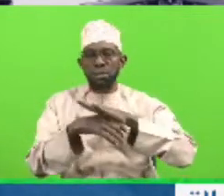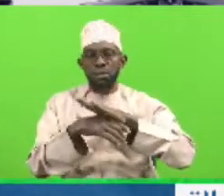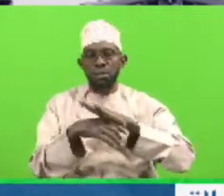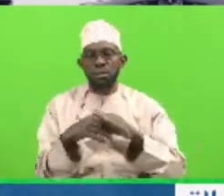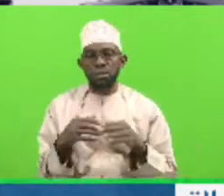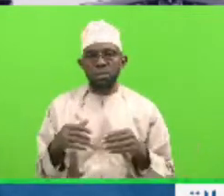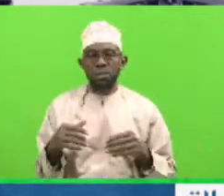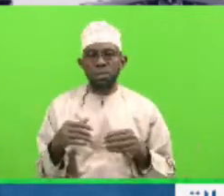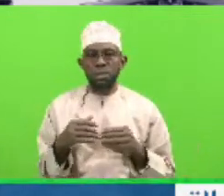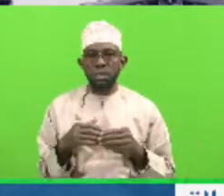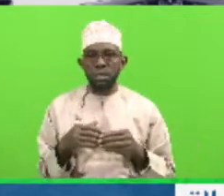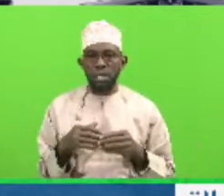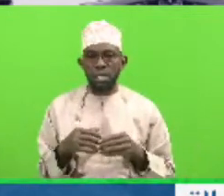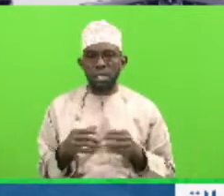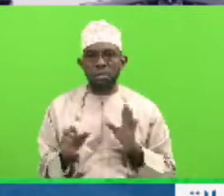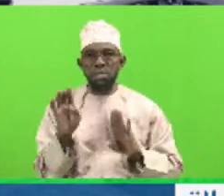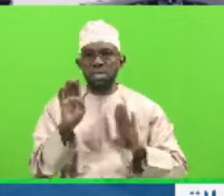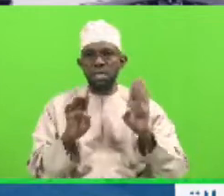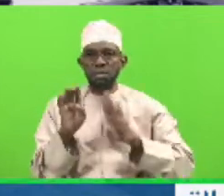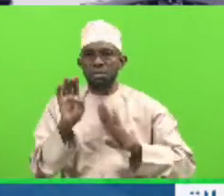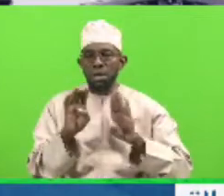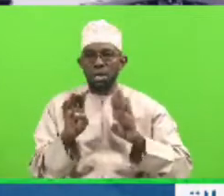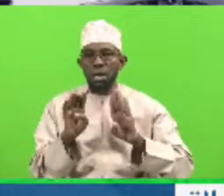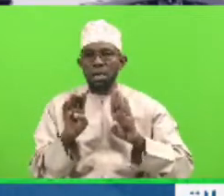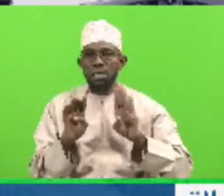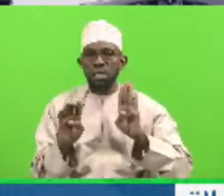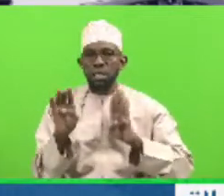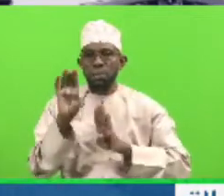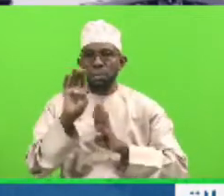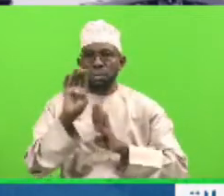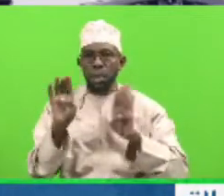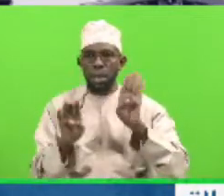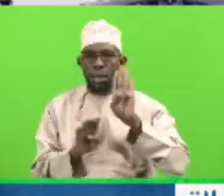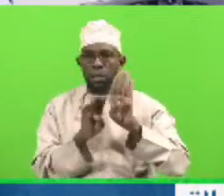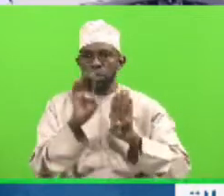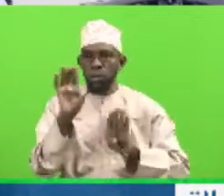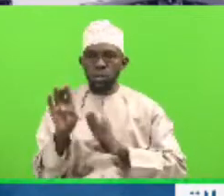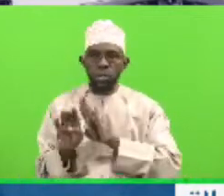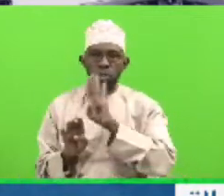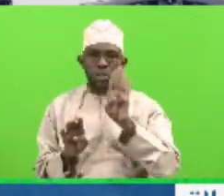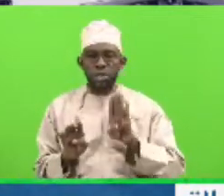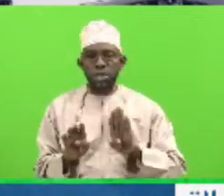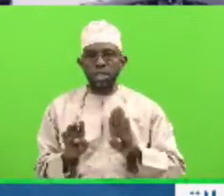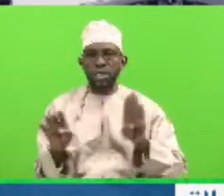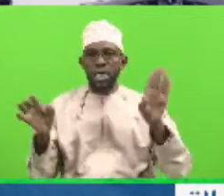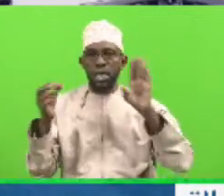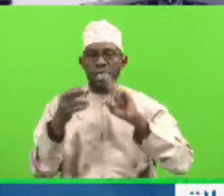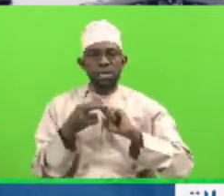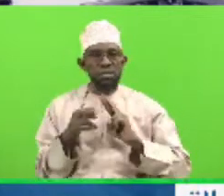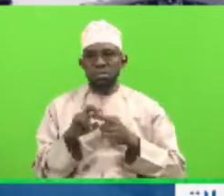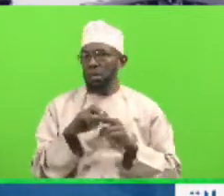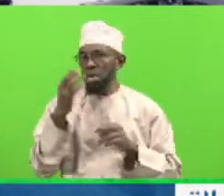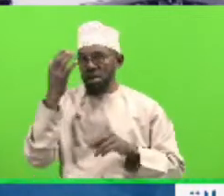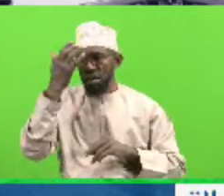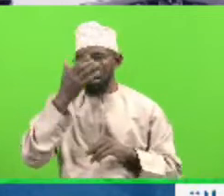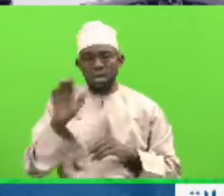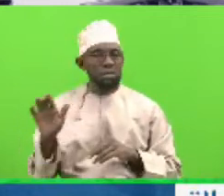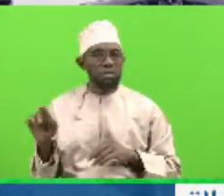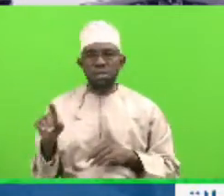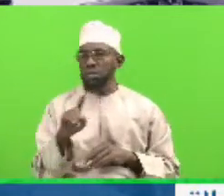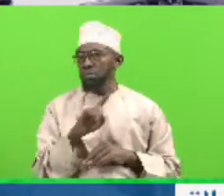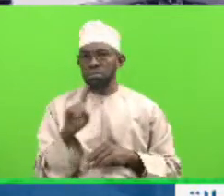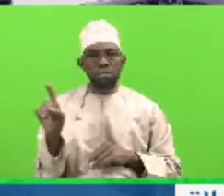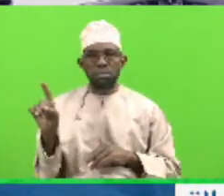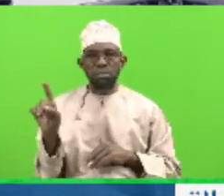way. That this behavior is biological. This behavior is genetic. La hasha. Far from